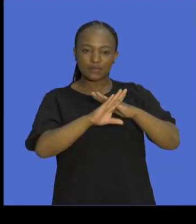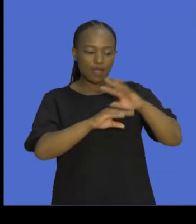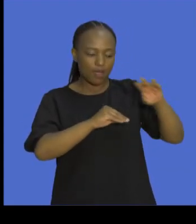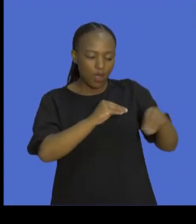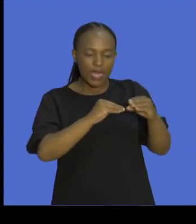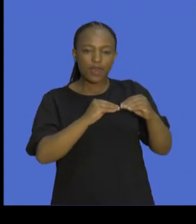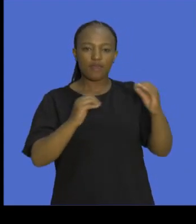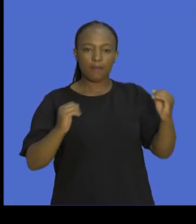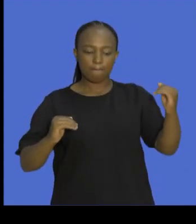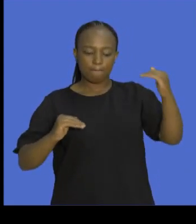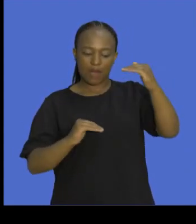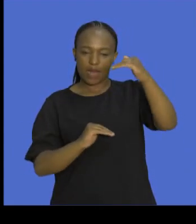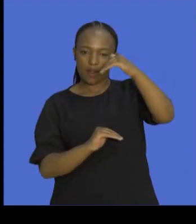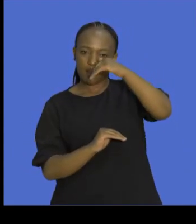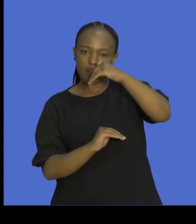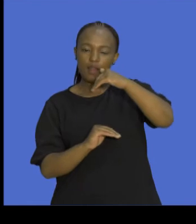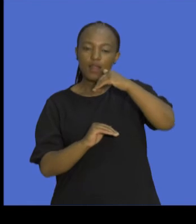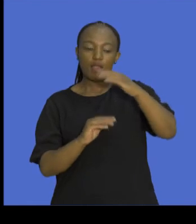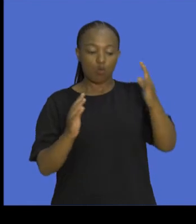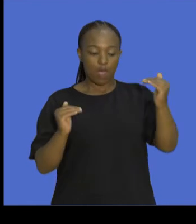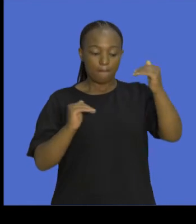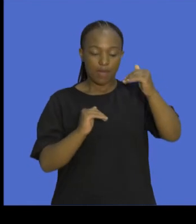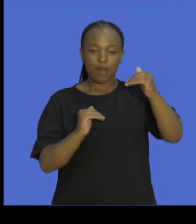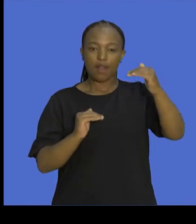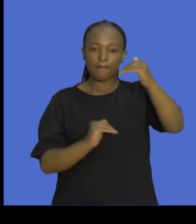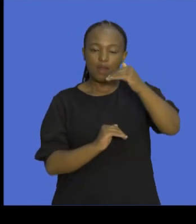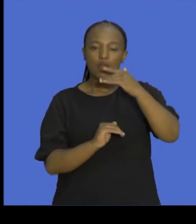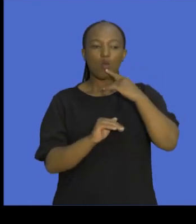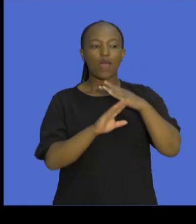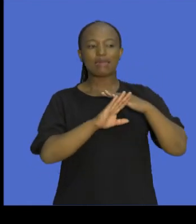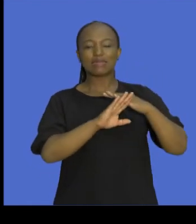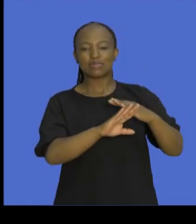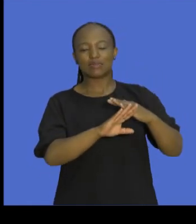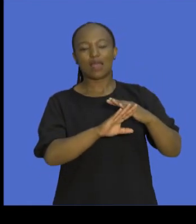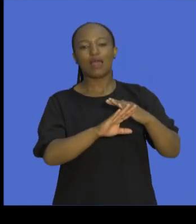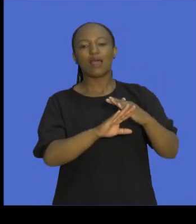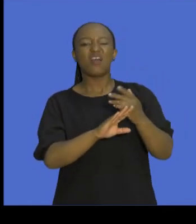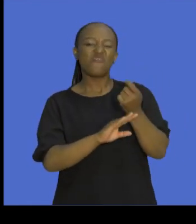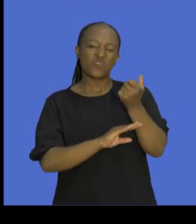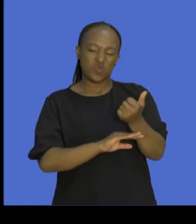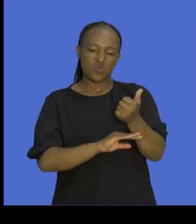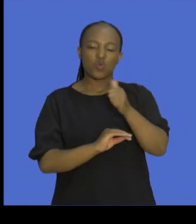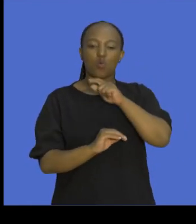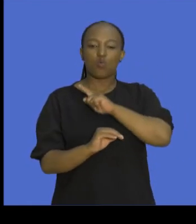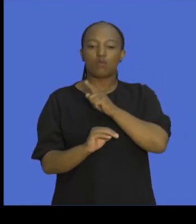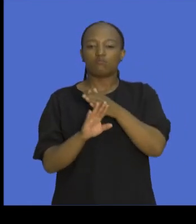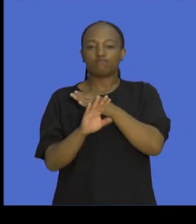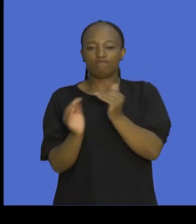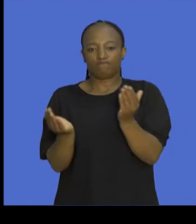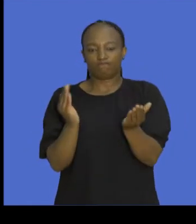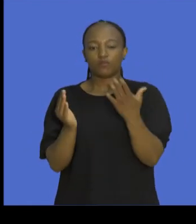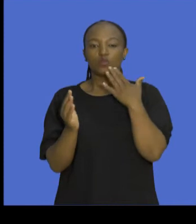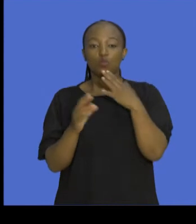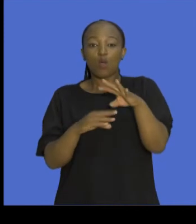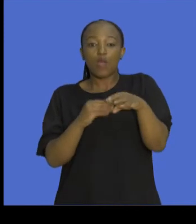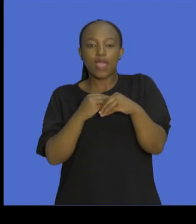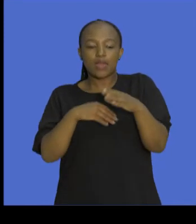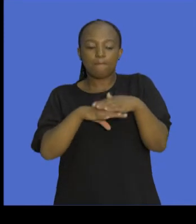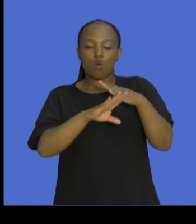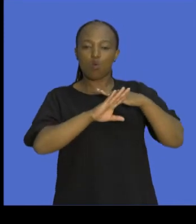in parallel, there is lesser total resistance. While in a series, by comparison, we said as we add